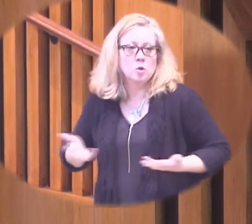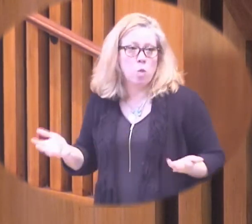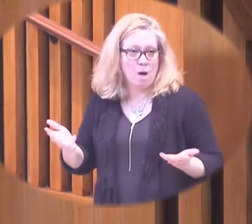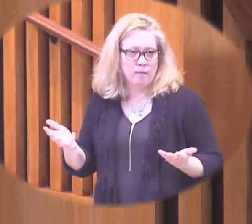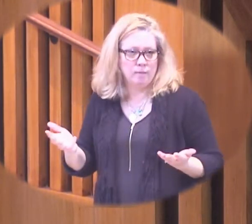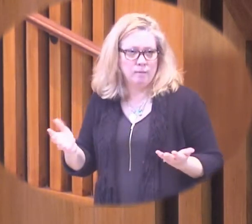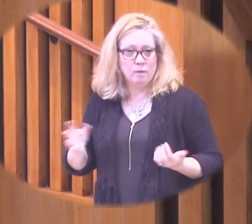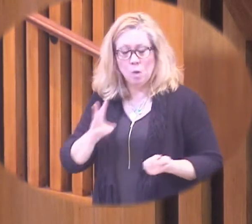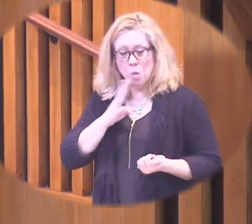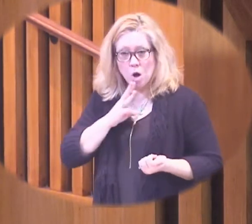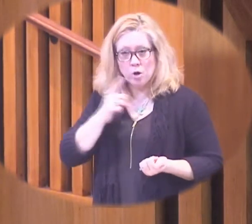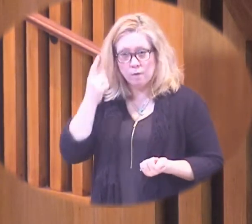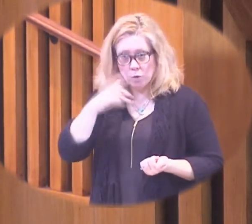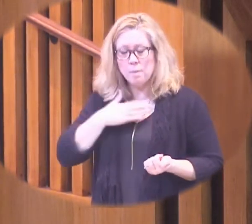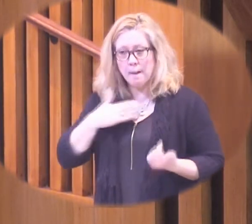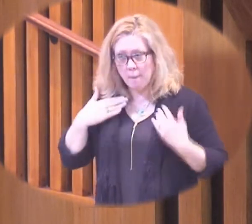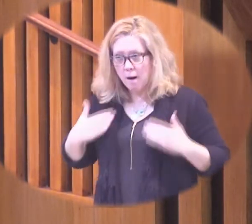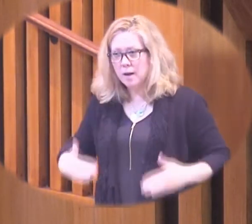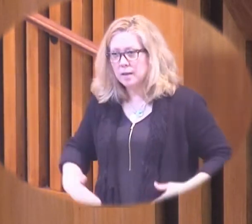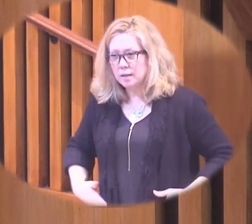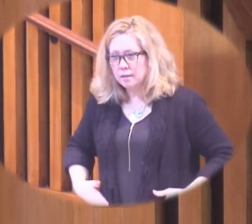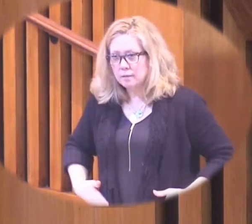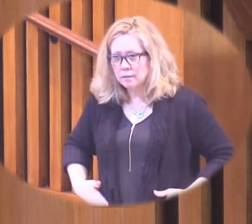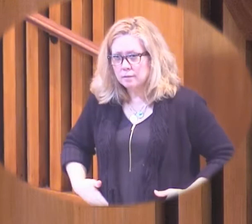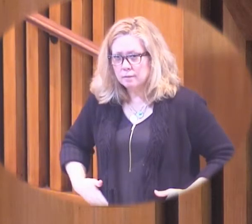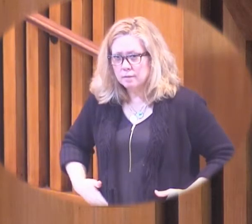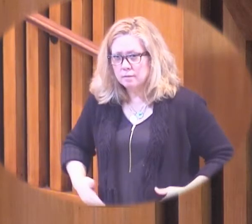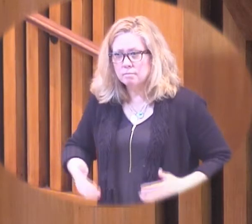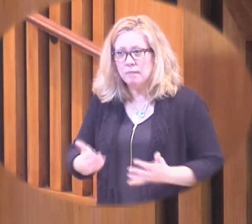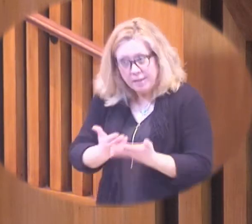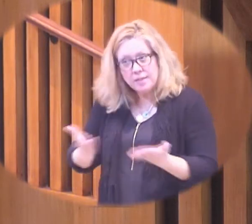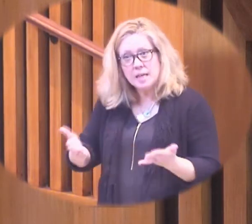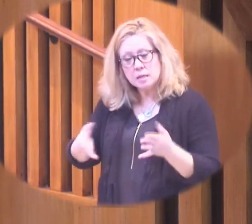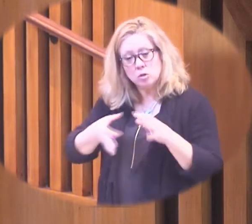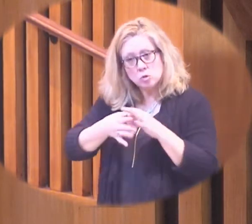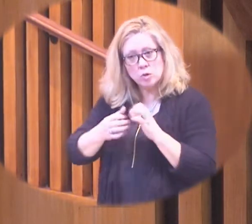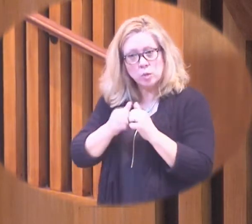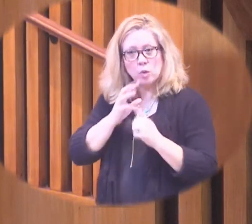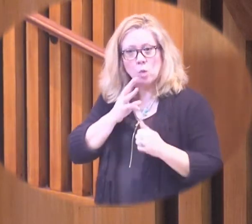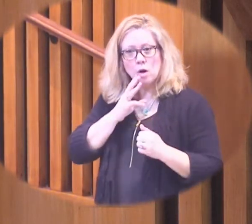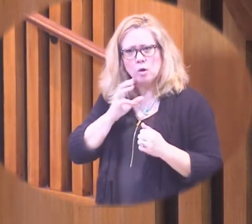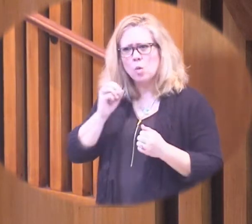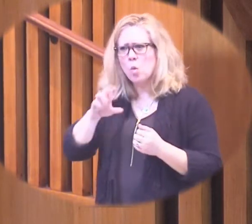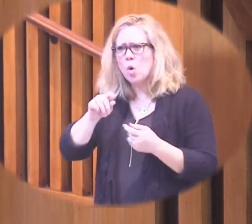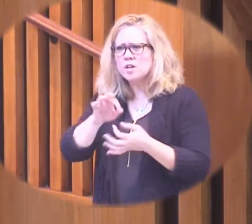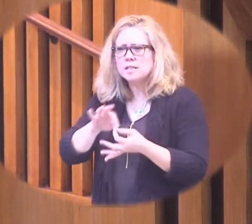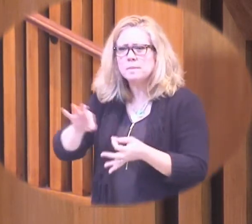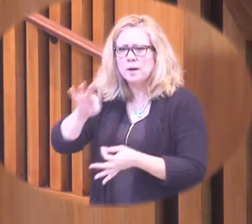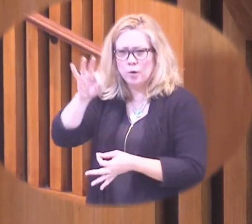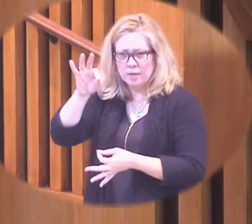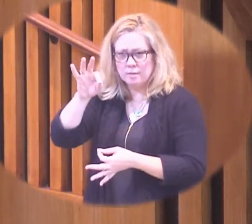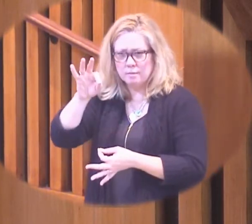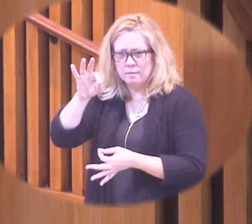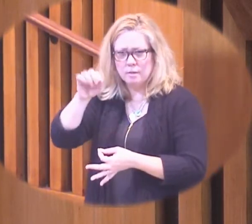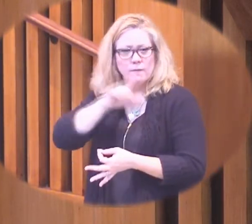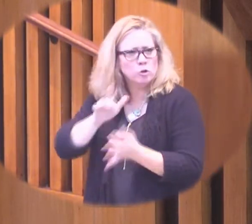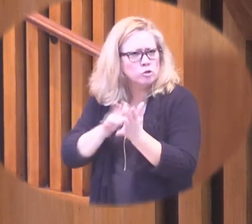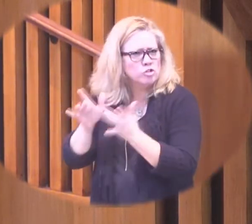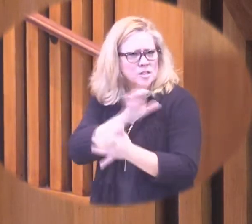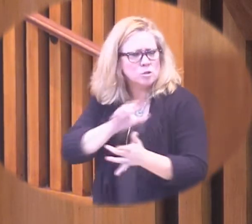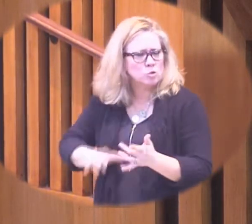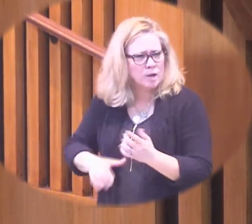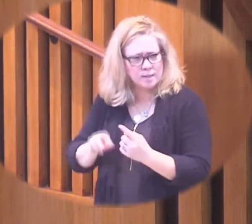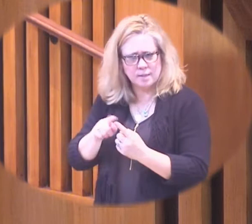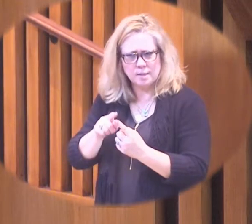Water for my body and all that goes with that, or the Spirit of our Lord Jesus